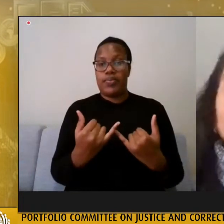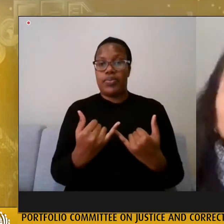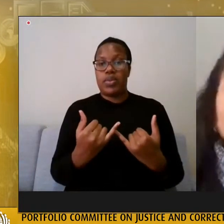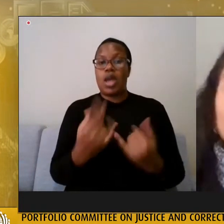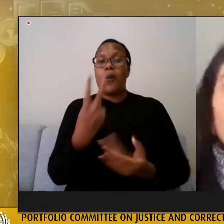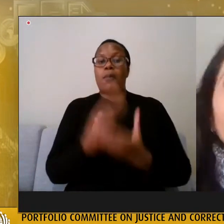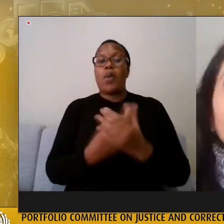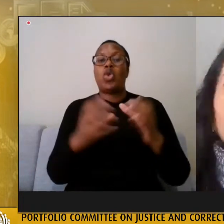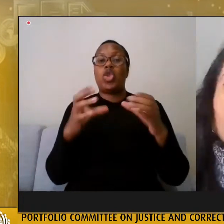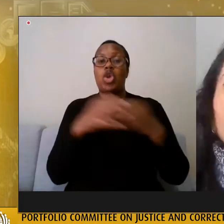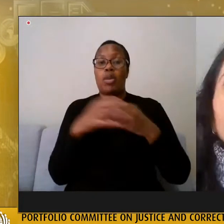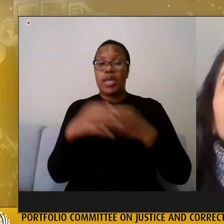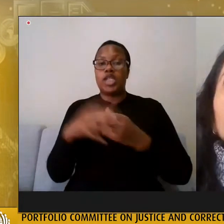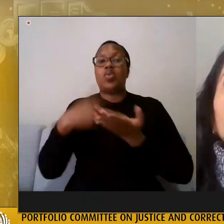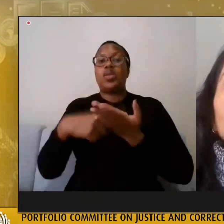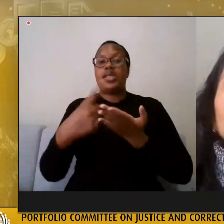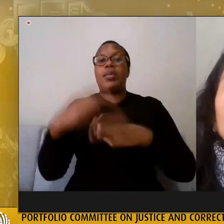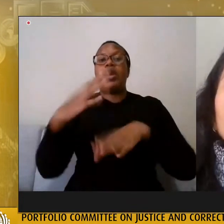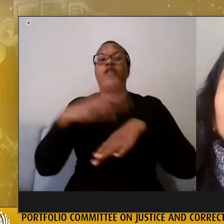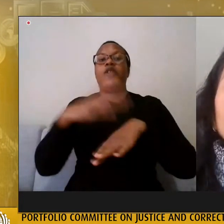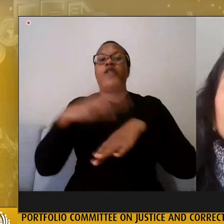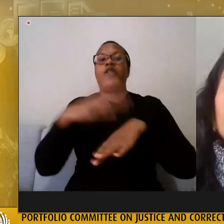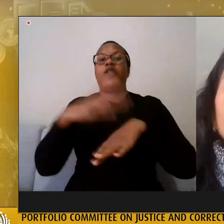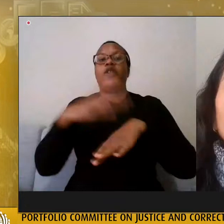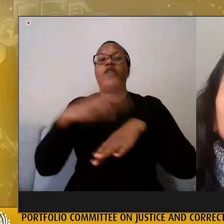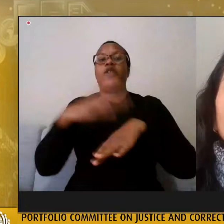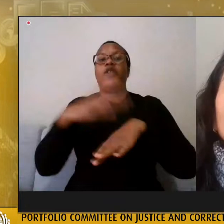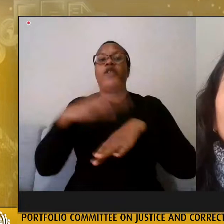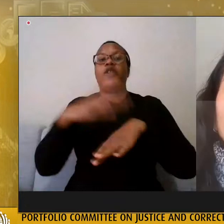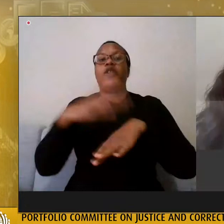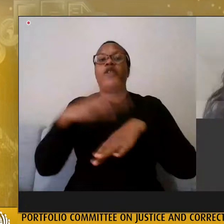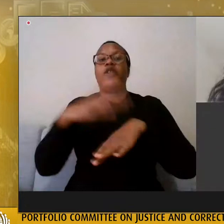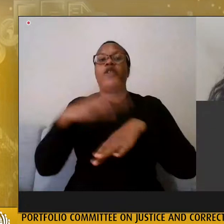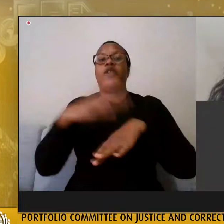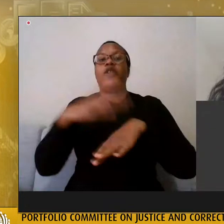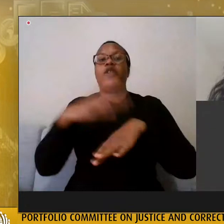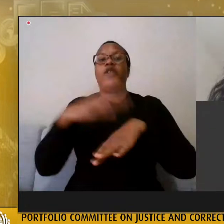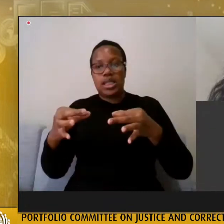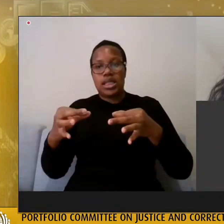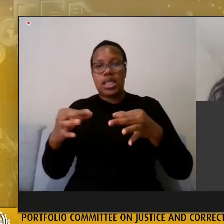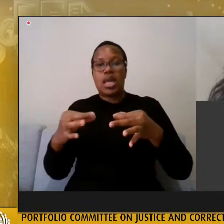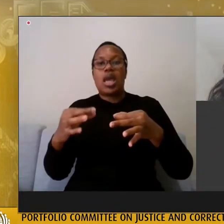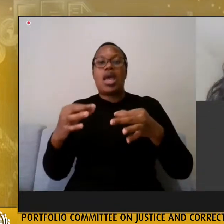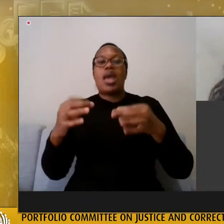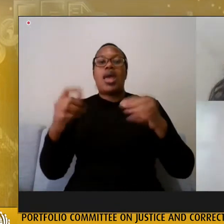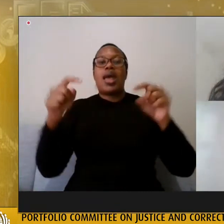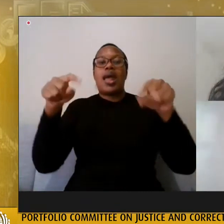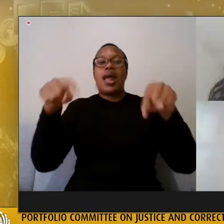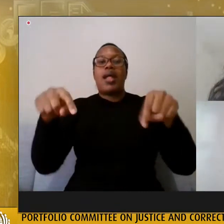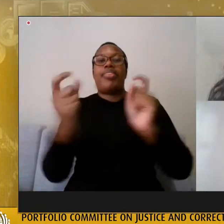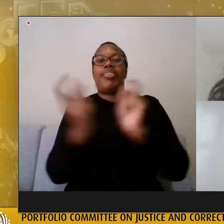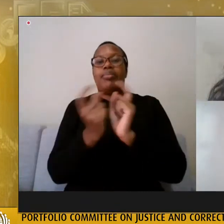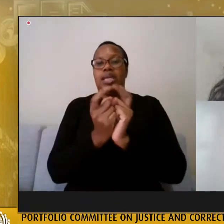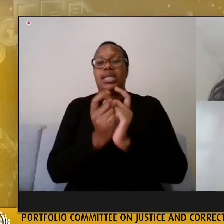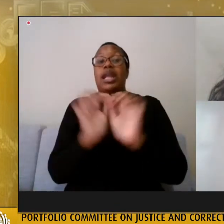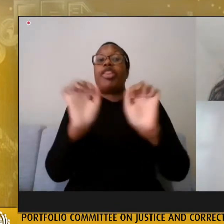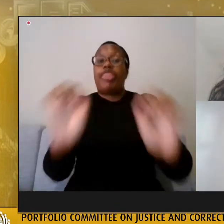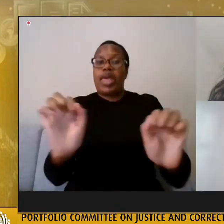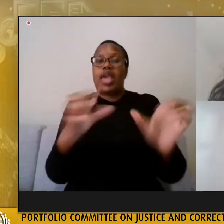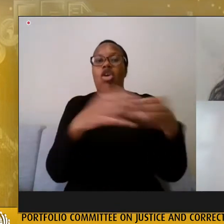will deliberate further and take relevant decisions when they meet within their own committees on